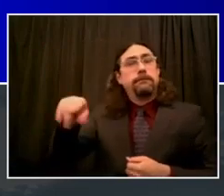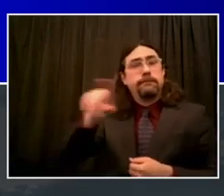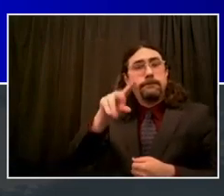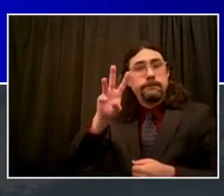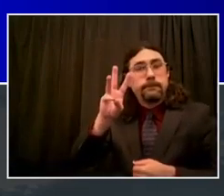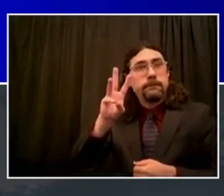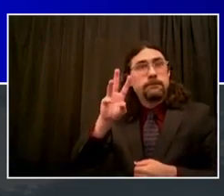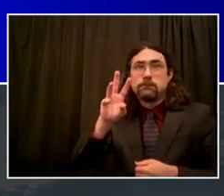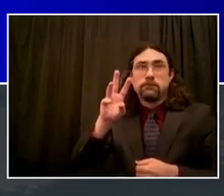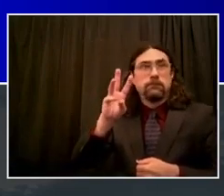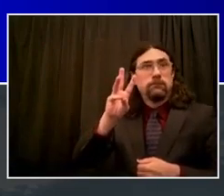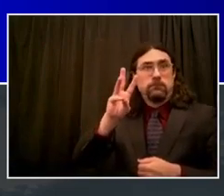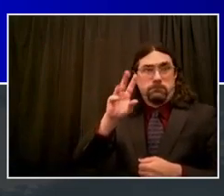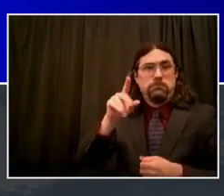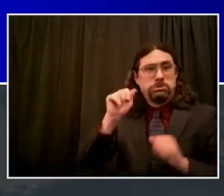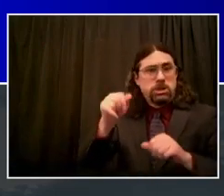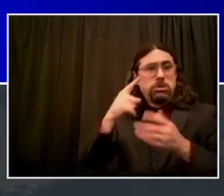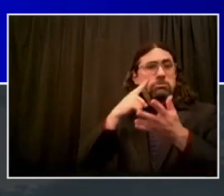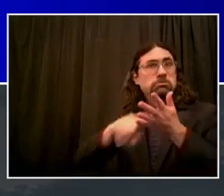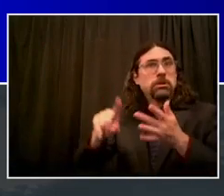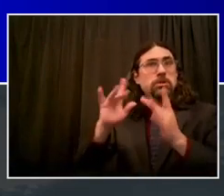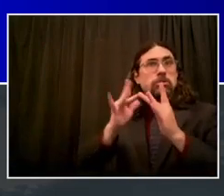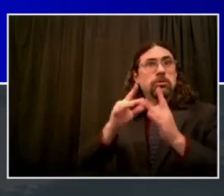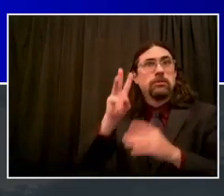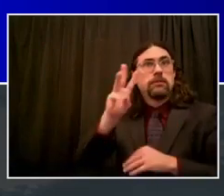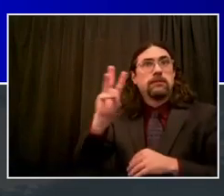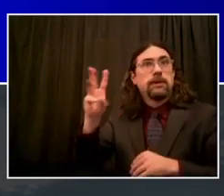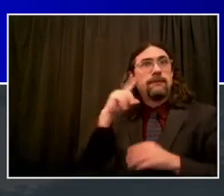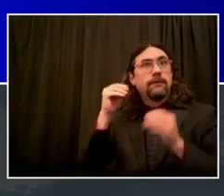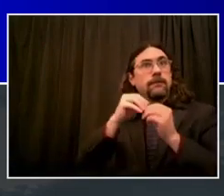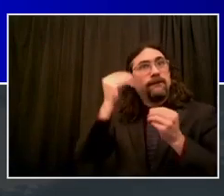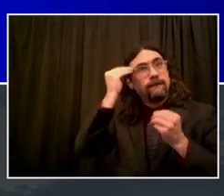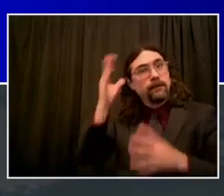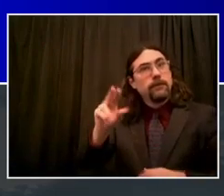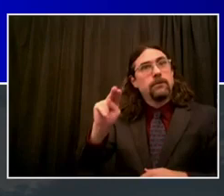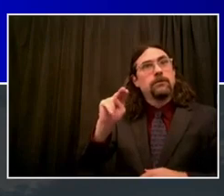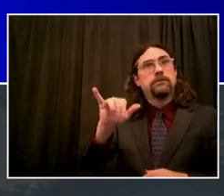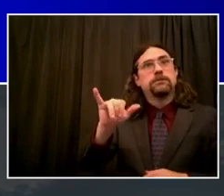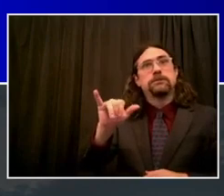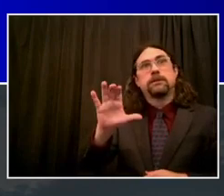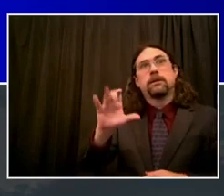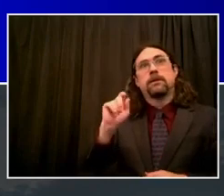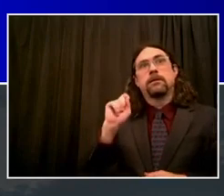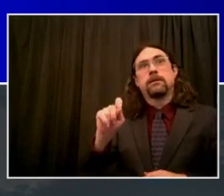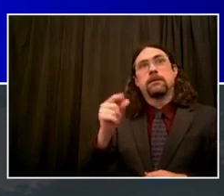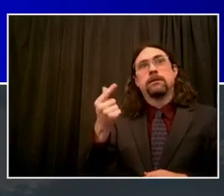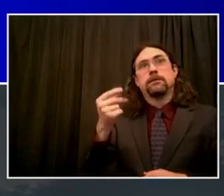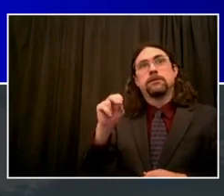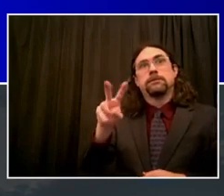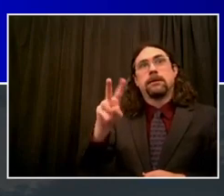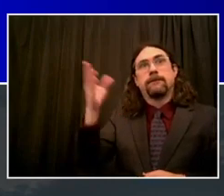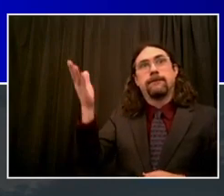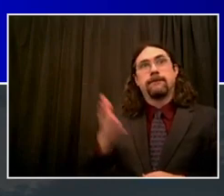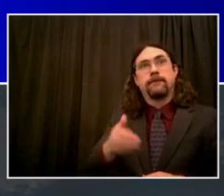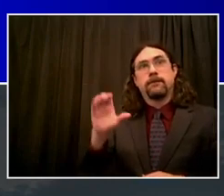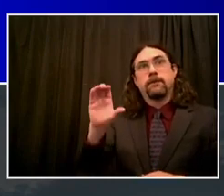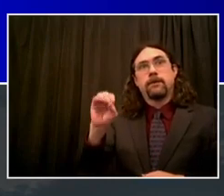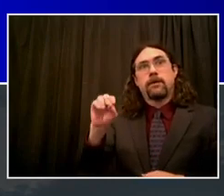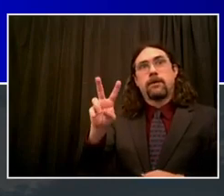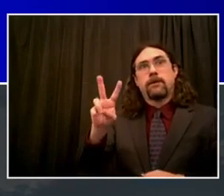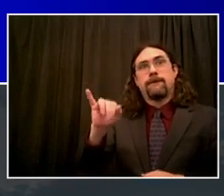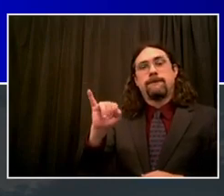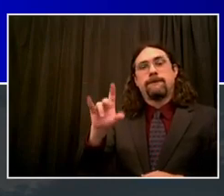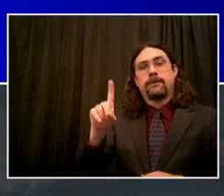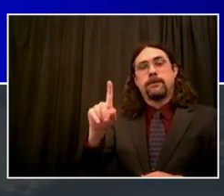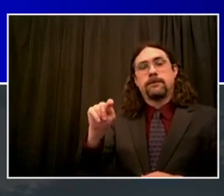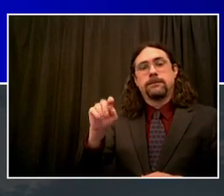nyc.gov/COVID test. And we want to make sure that if you need a test, you get a test. I'll also say that there will be mobile testing